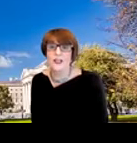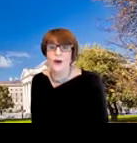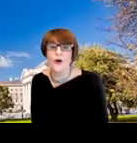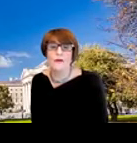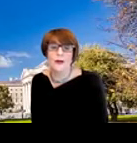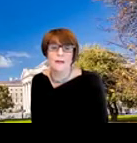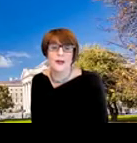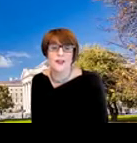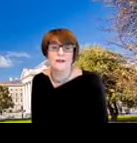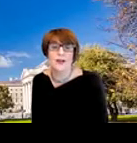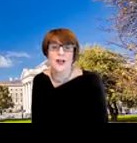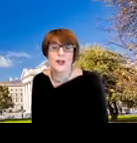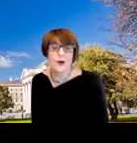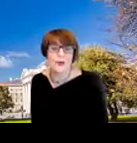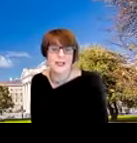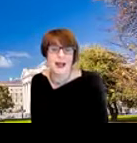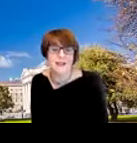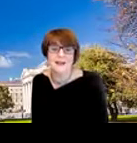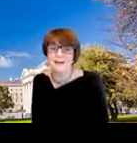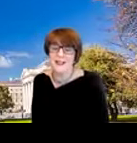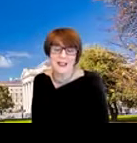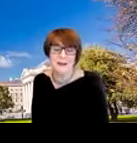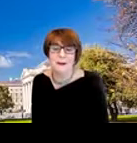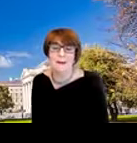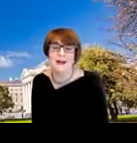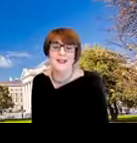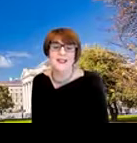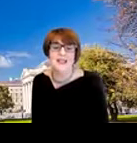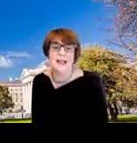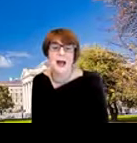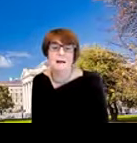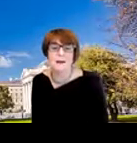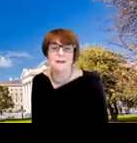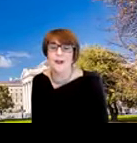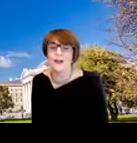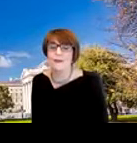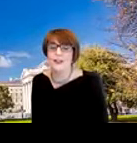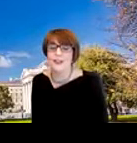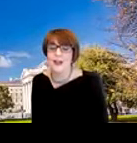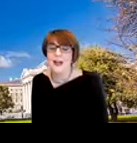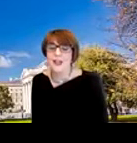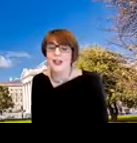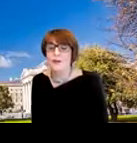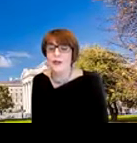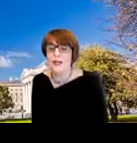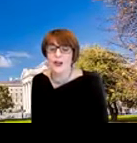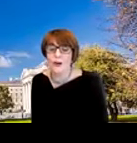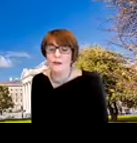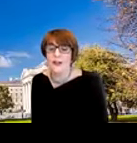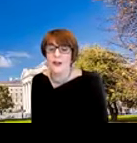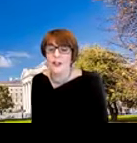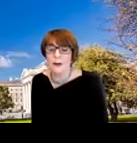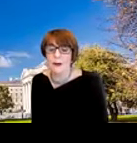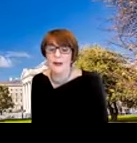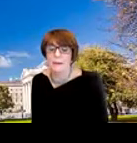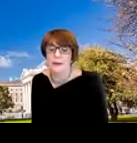that's all very positive. No one was hassling me. This is what people had to say. I met my girlfriend. She was really thoughtful